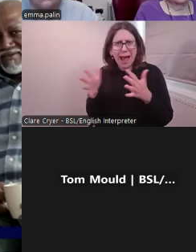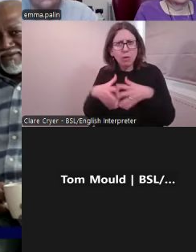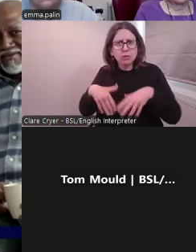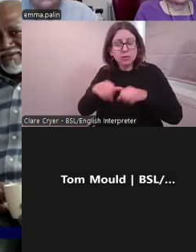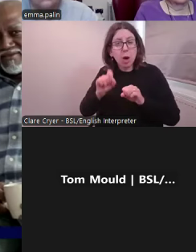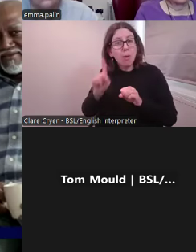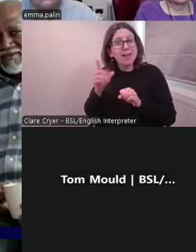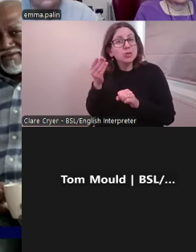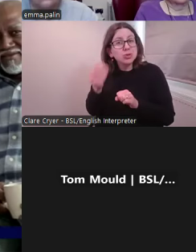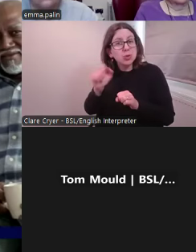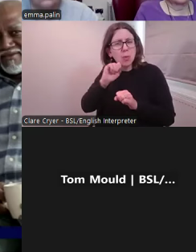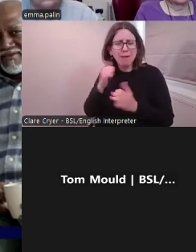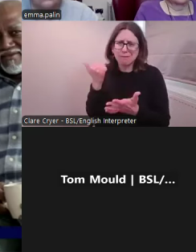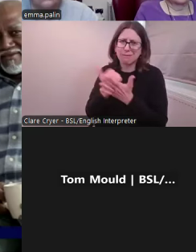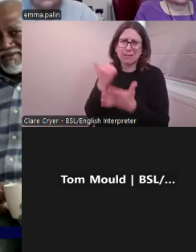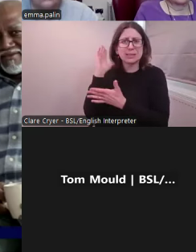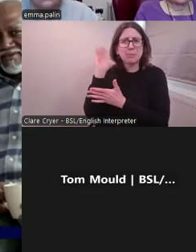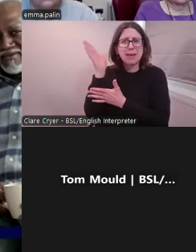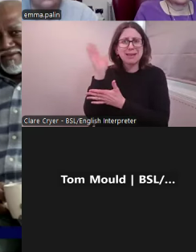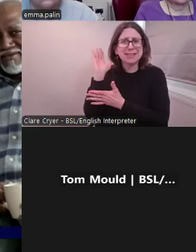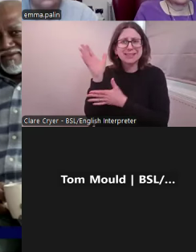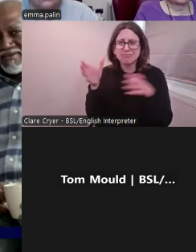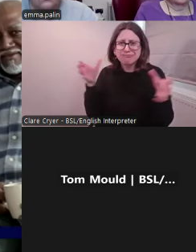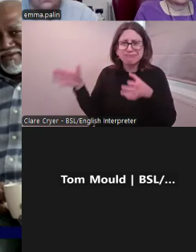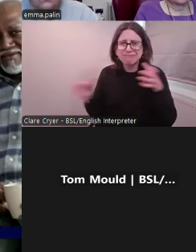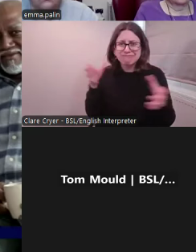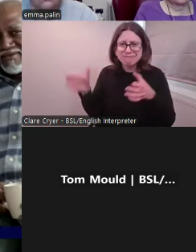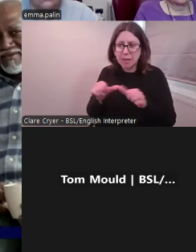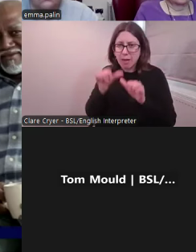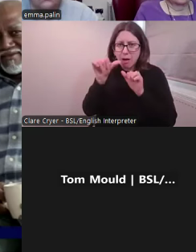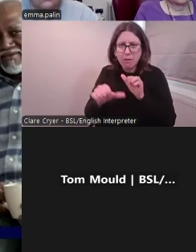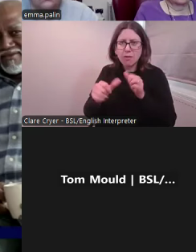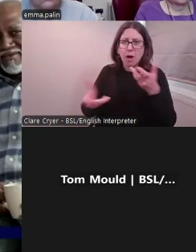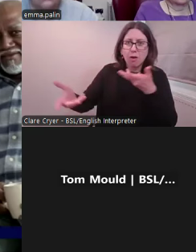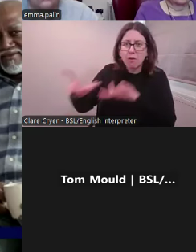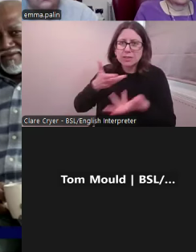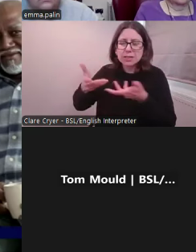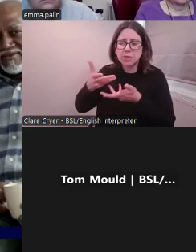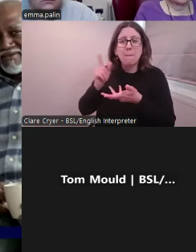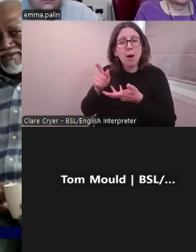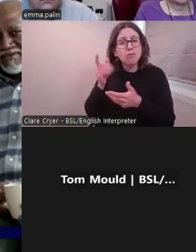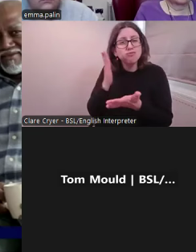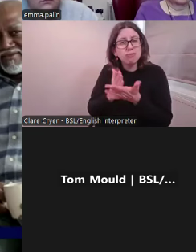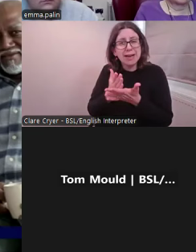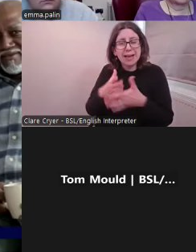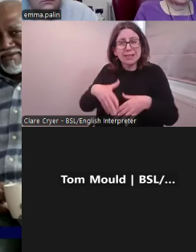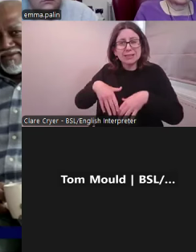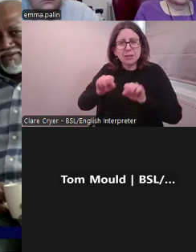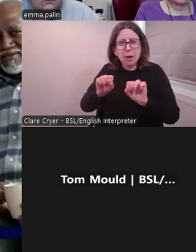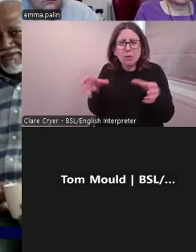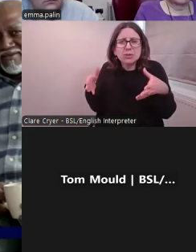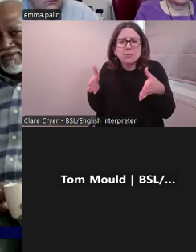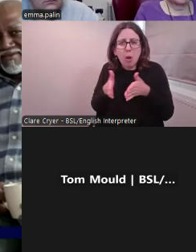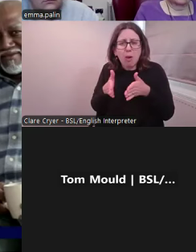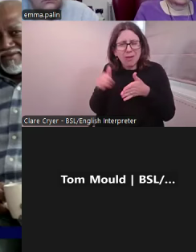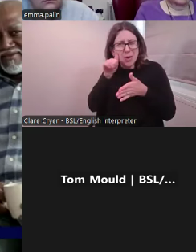speakers shortly, and you're going to have a chance to have a discussion around that. But start small, that saying Rome wasn't